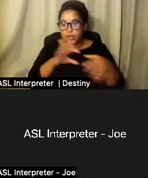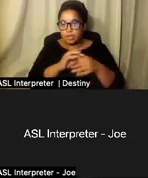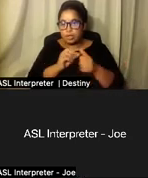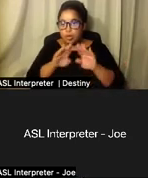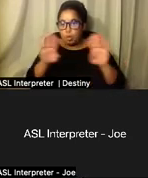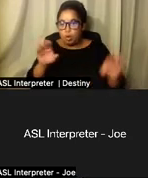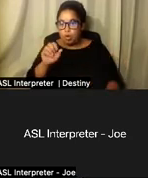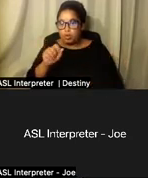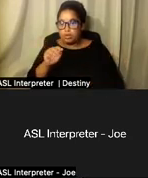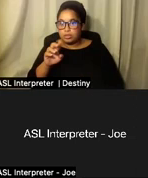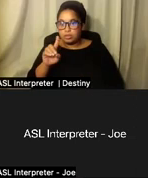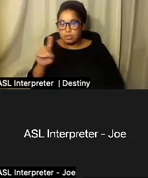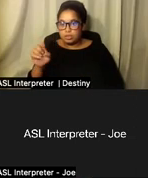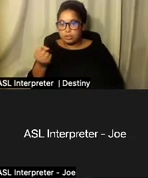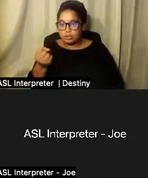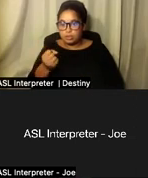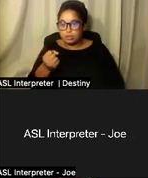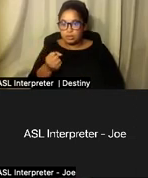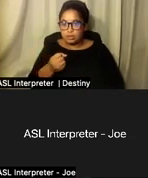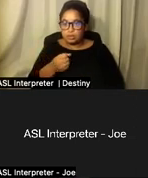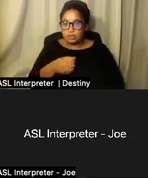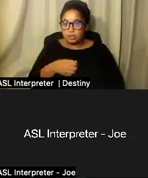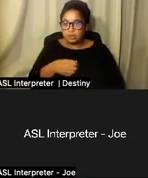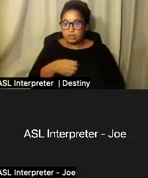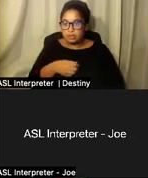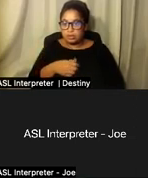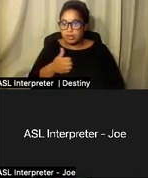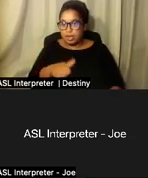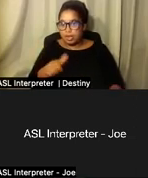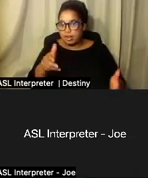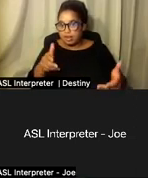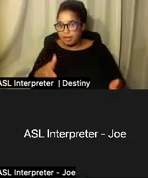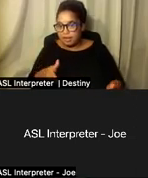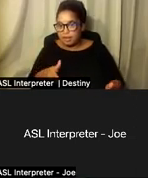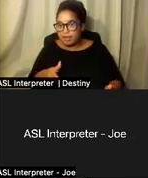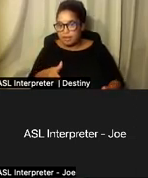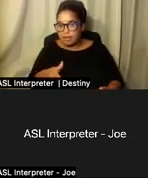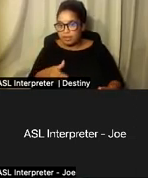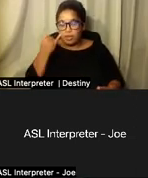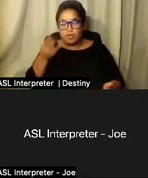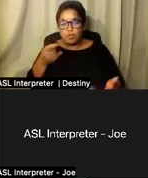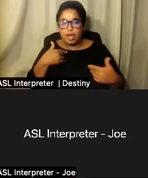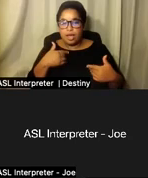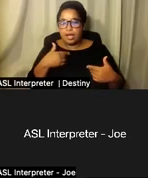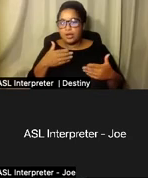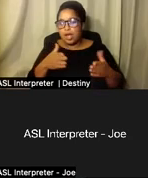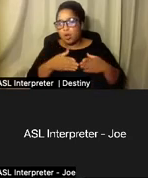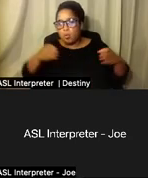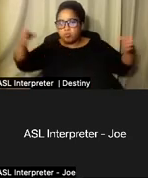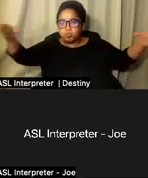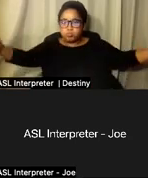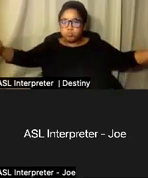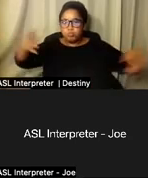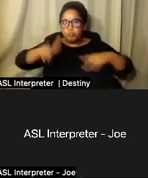Makes sense. Do that on any heavy piece of. Glen, if you had a wide piece of art, you might even